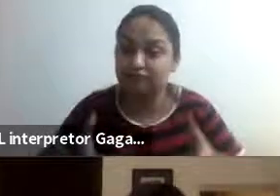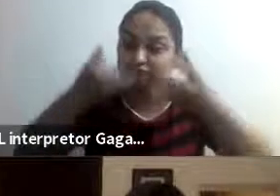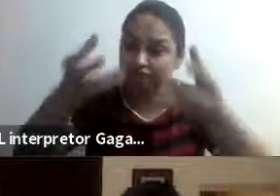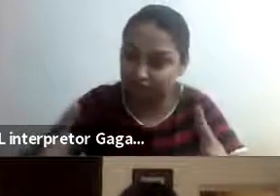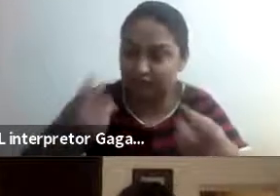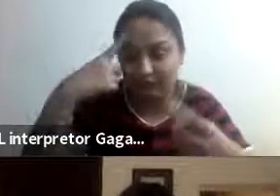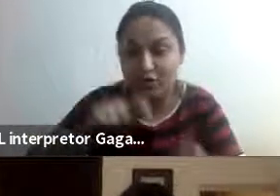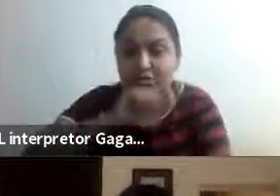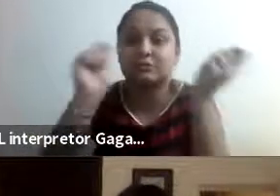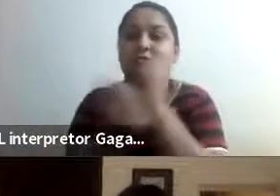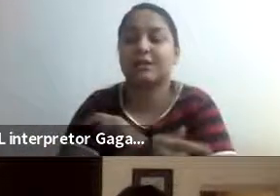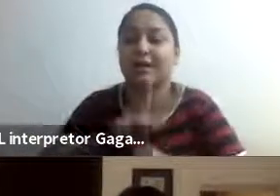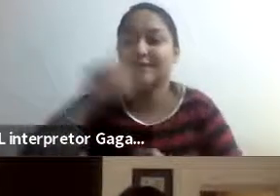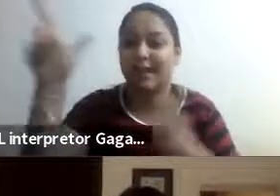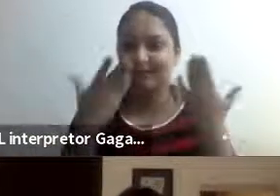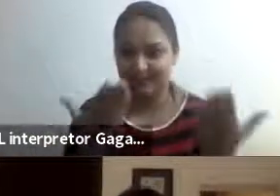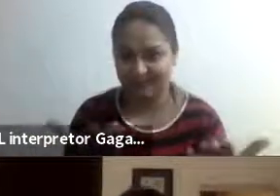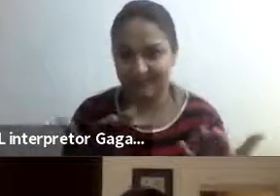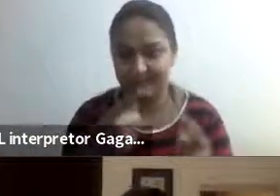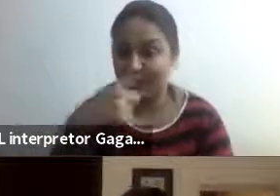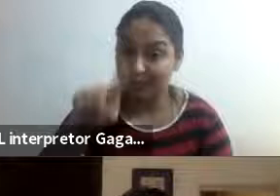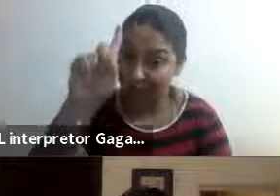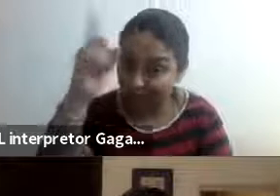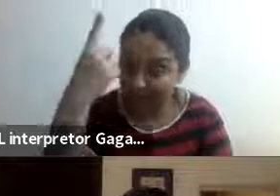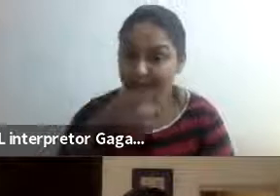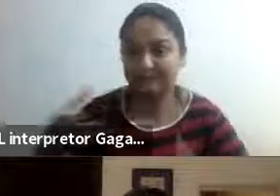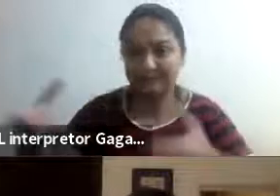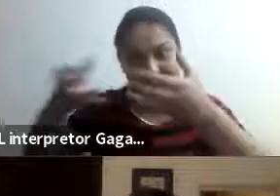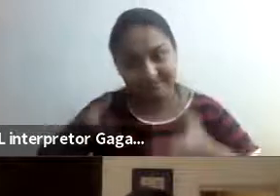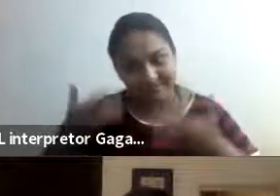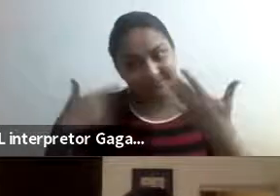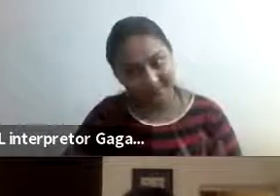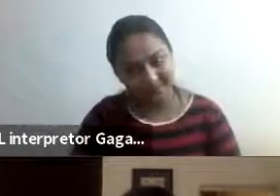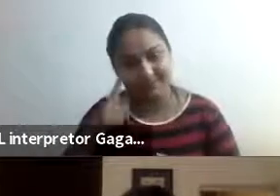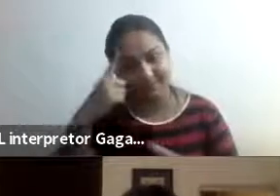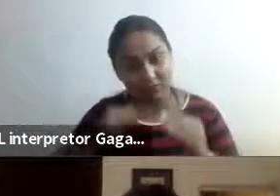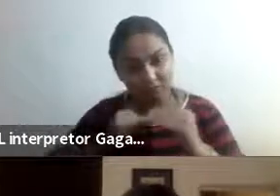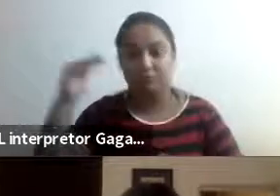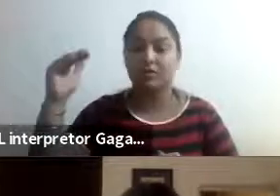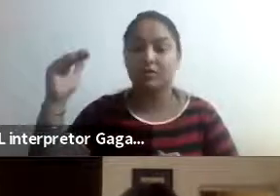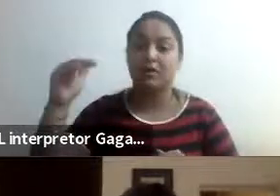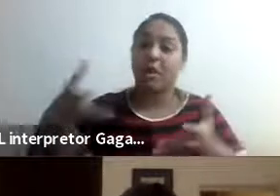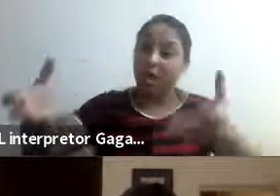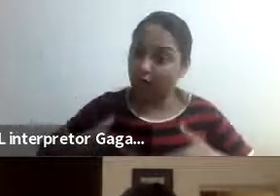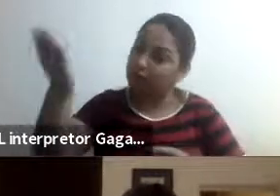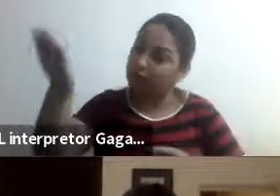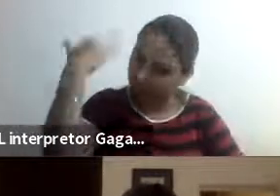her, because the way it works is that once she has the Shikhar Samman, which is one of the highest civilian awards,